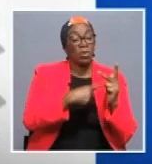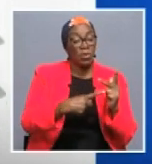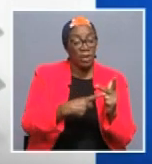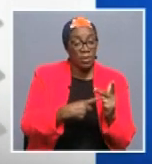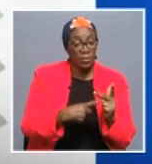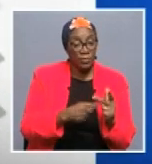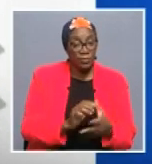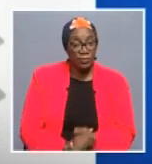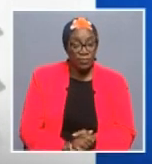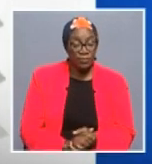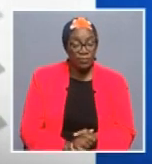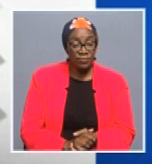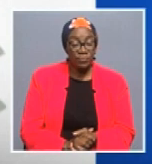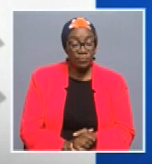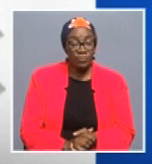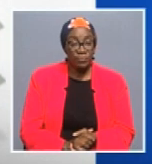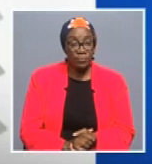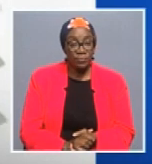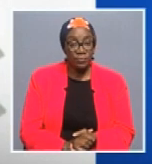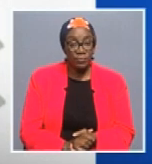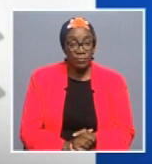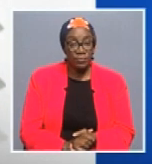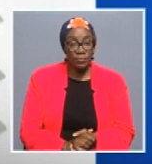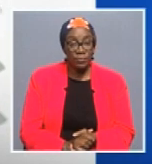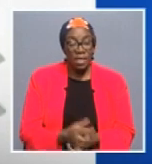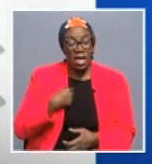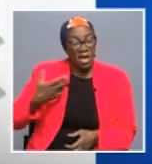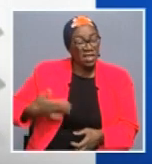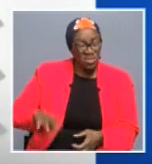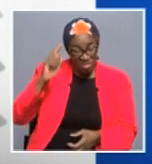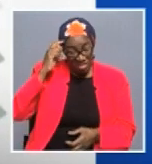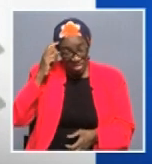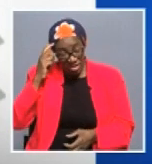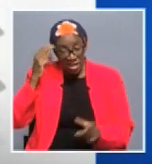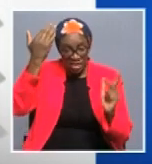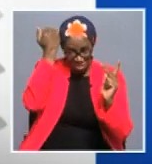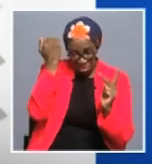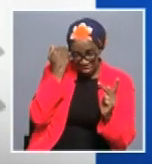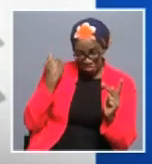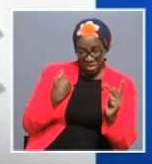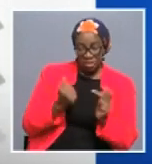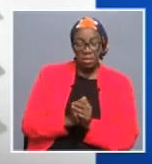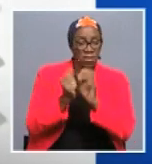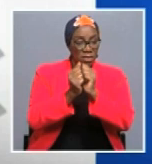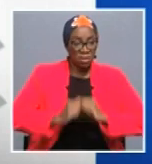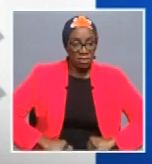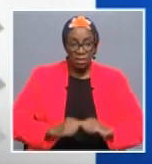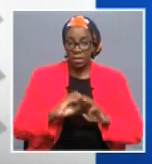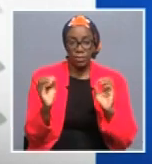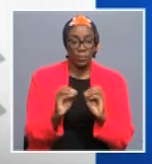Unless I'm not privy to such information that you're saying, but I don't think there was a court decision in that regard.